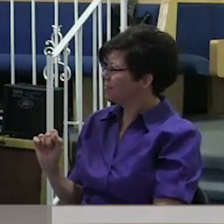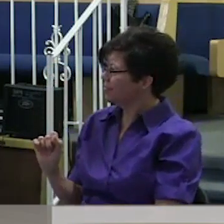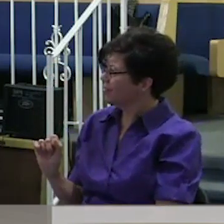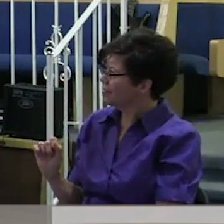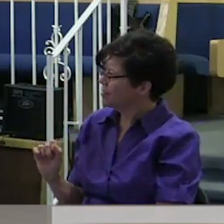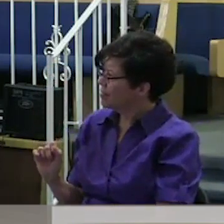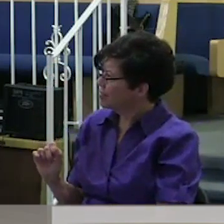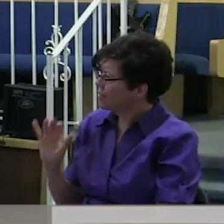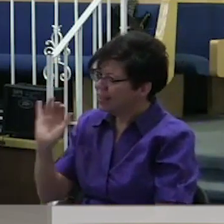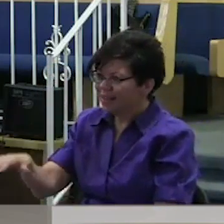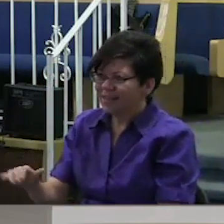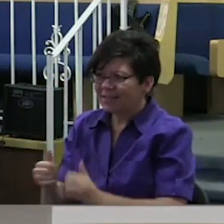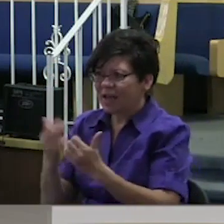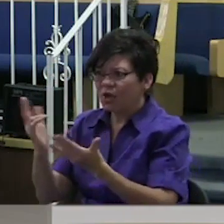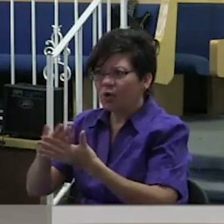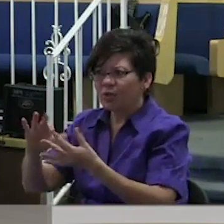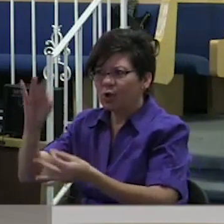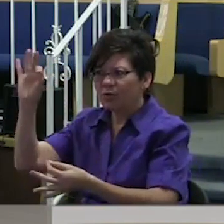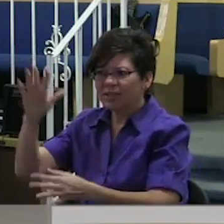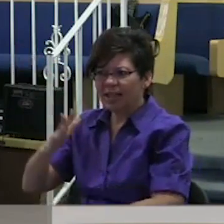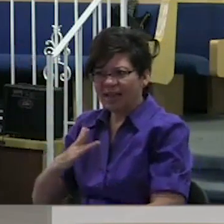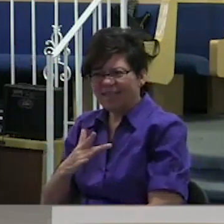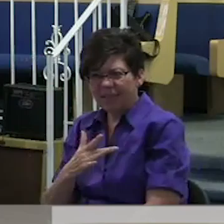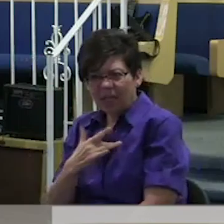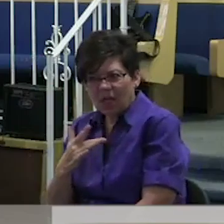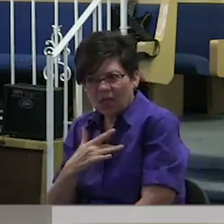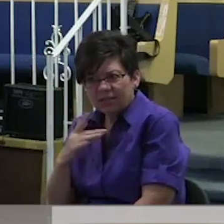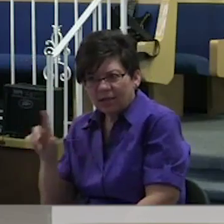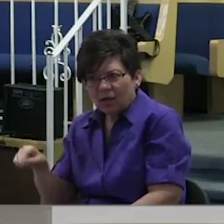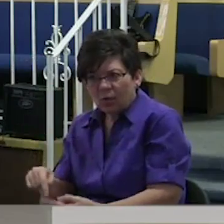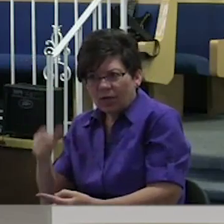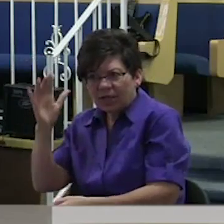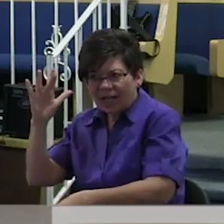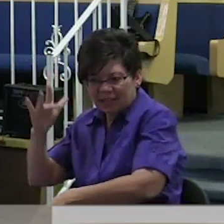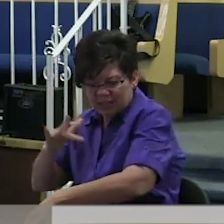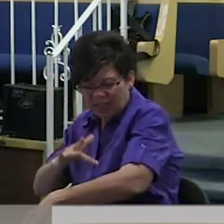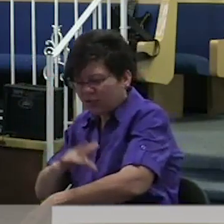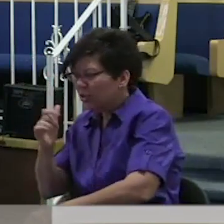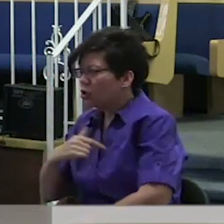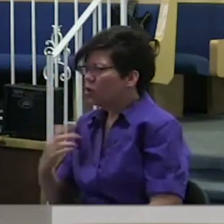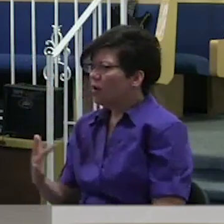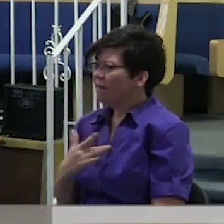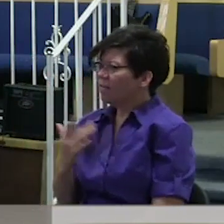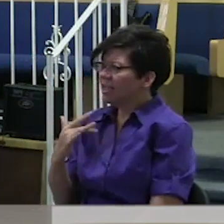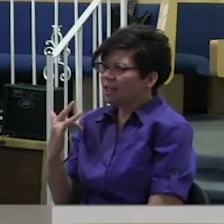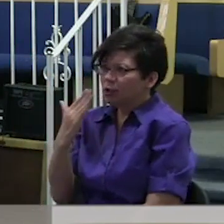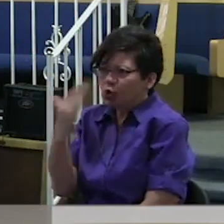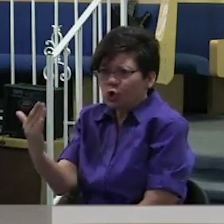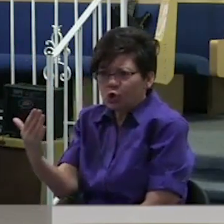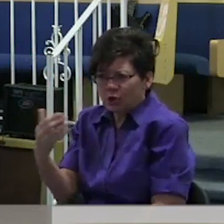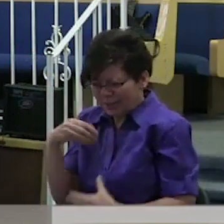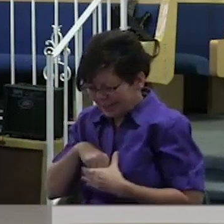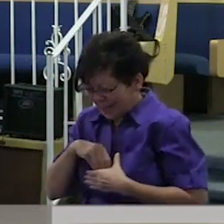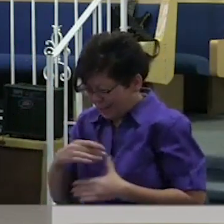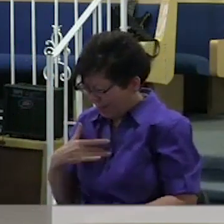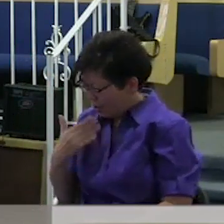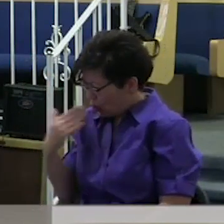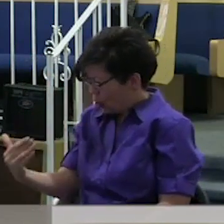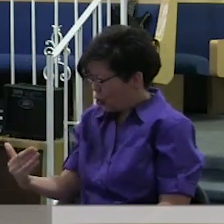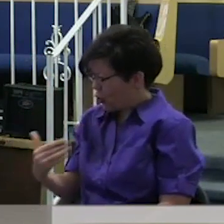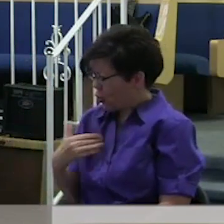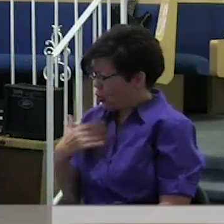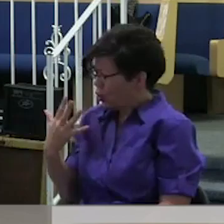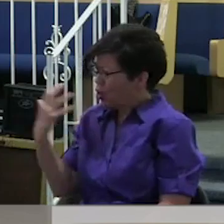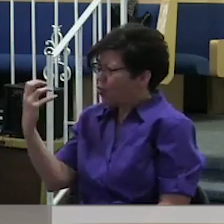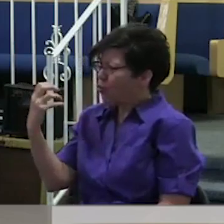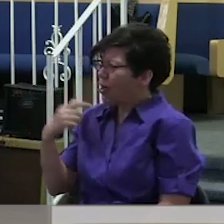See, because that's how the Holy Ghost feels when God touches you. You feel all good inside. You just want to